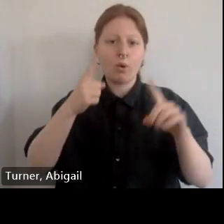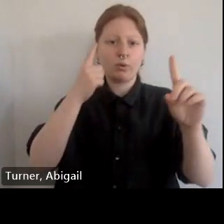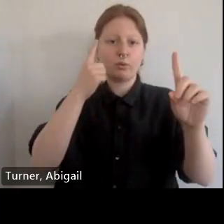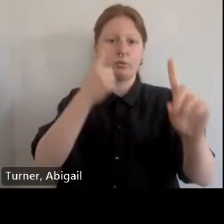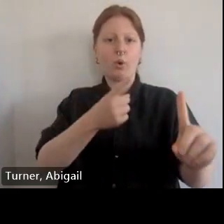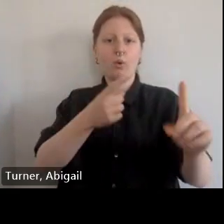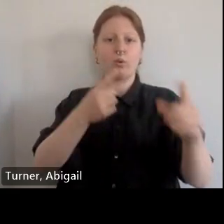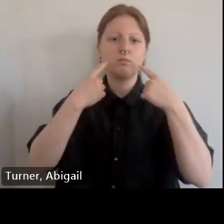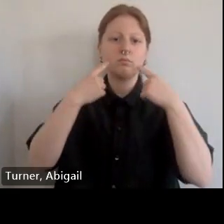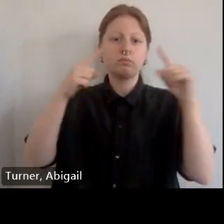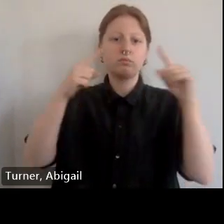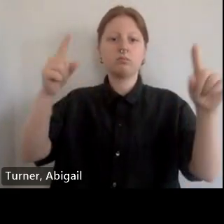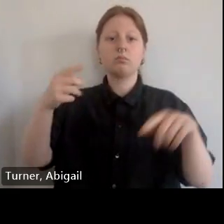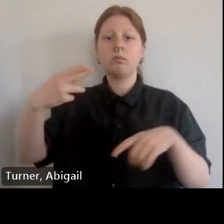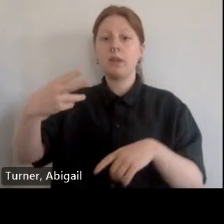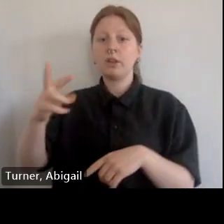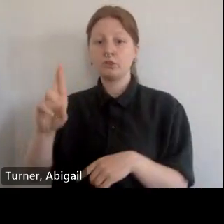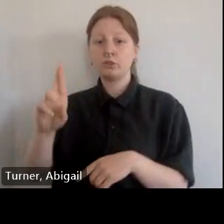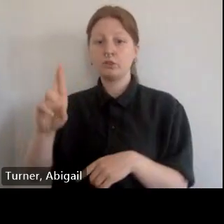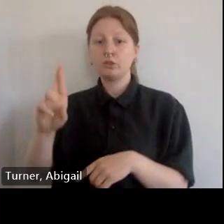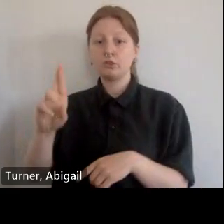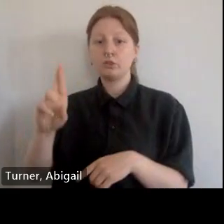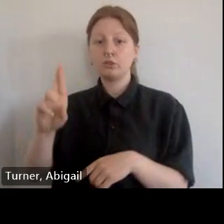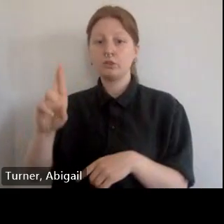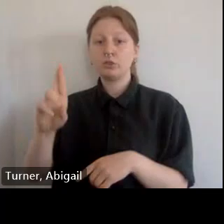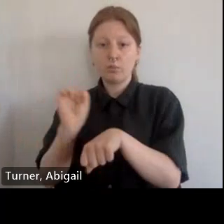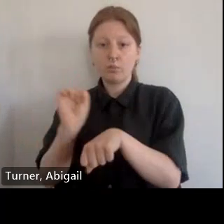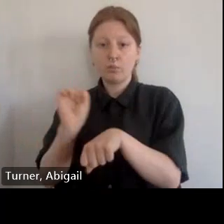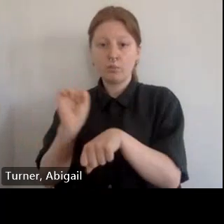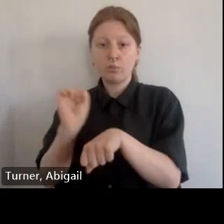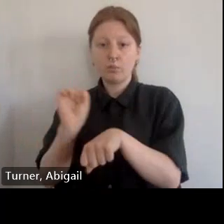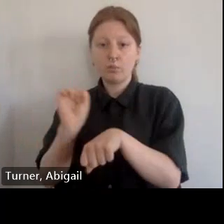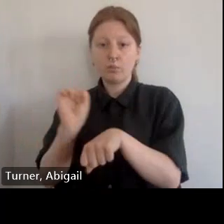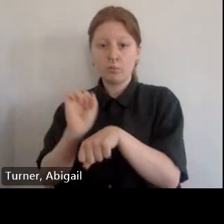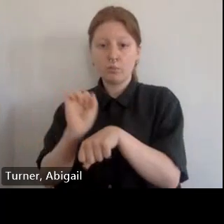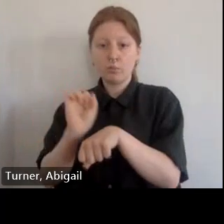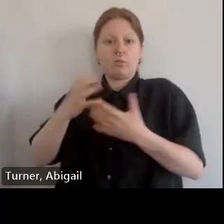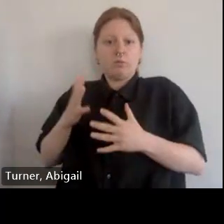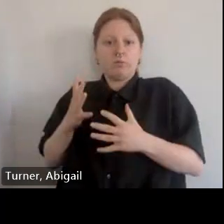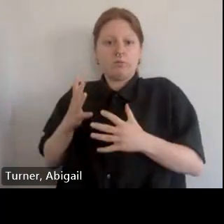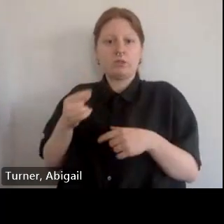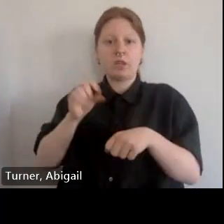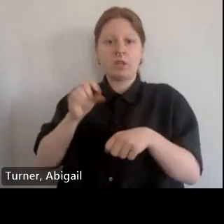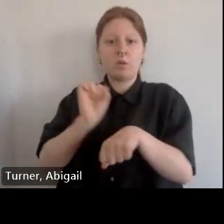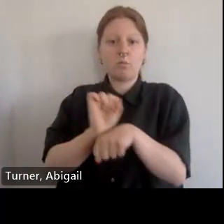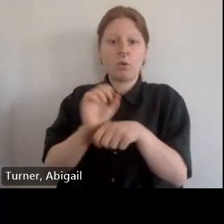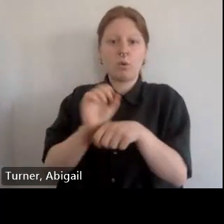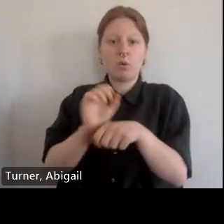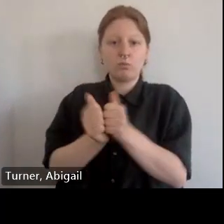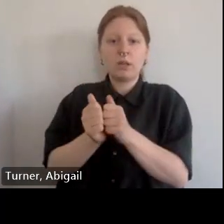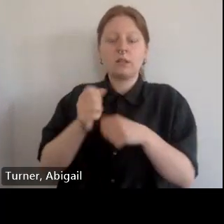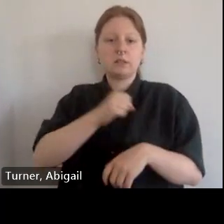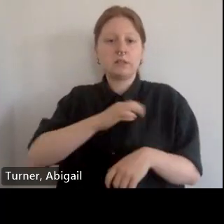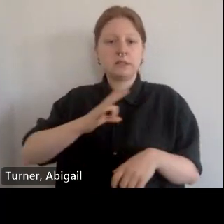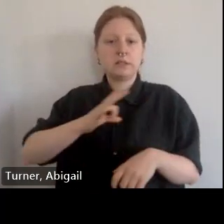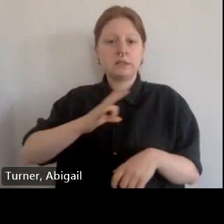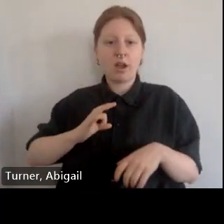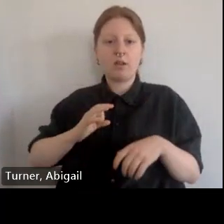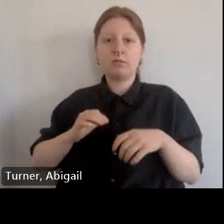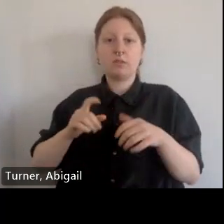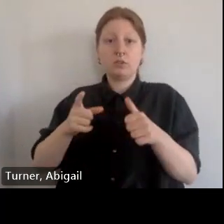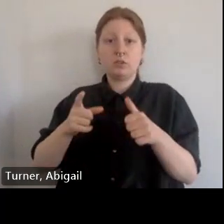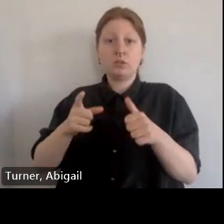members from the moment that they have that entry interview to the moment that they exit the organization. While